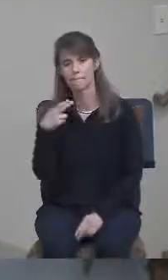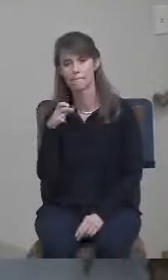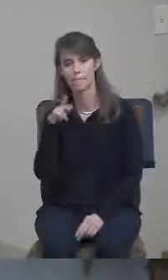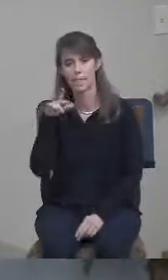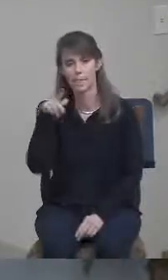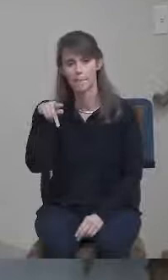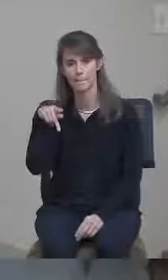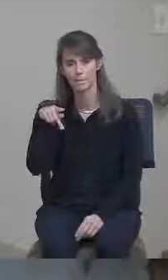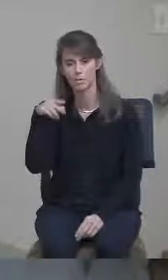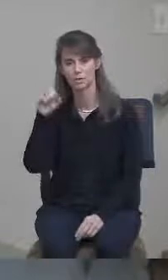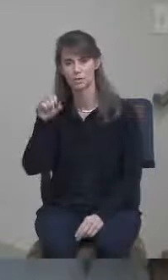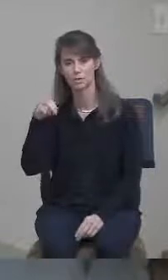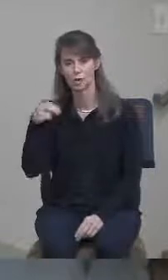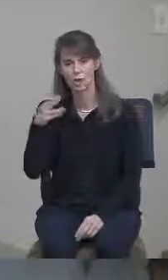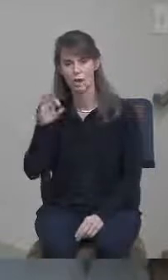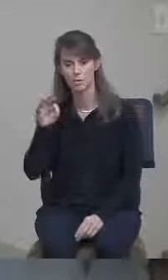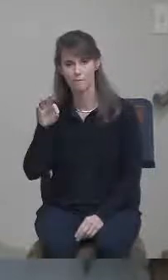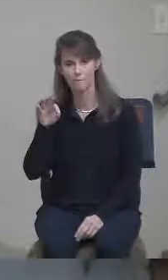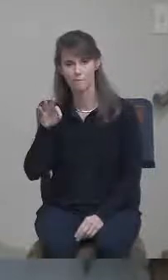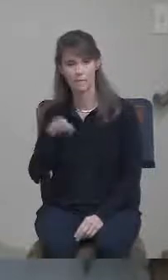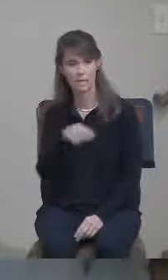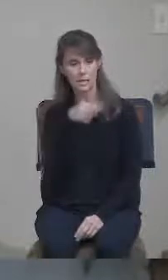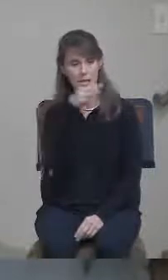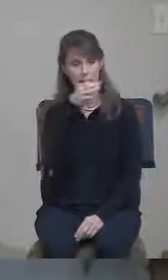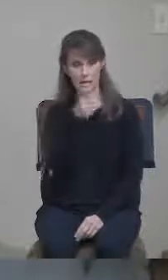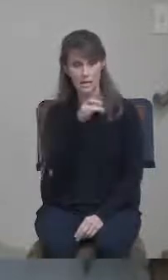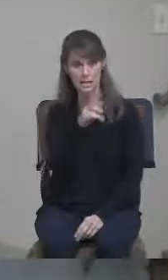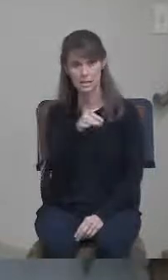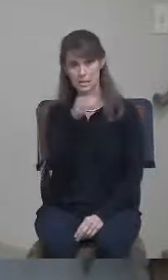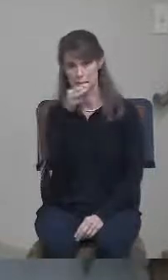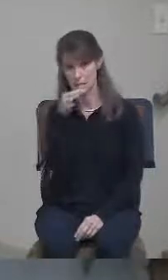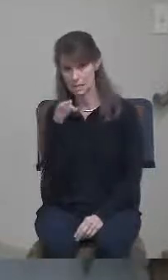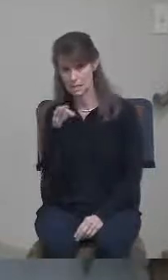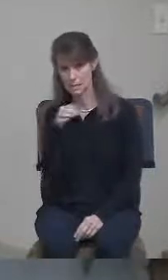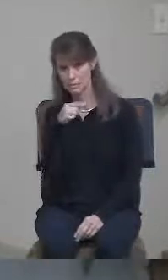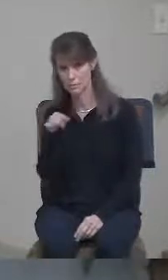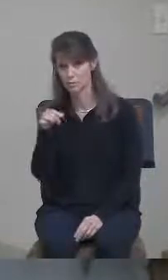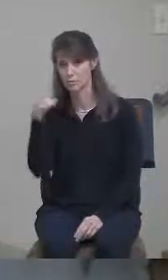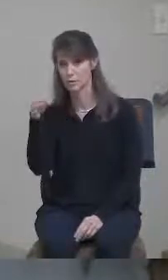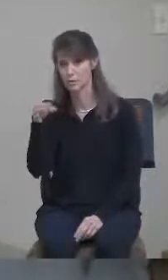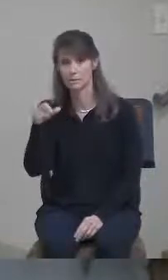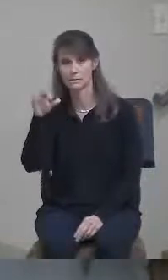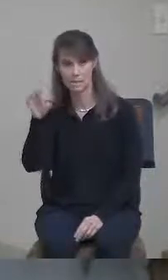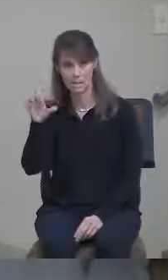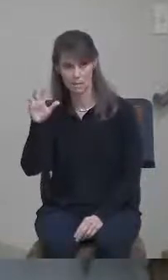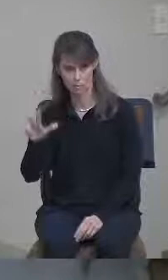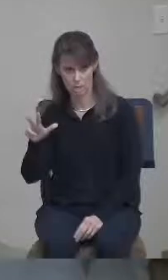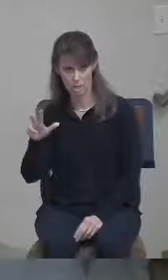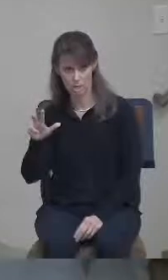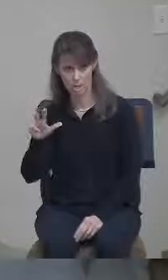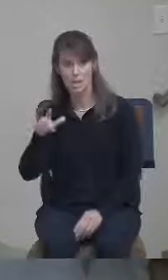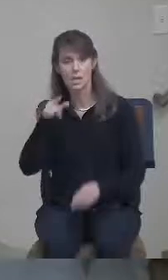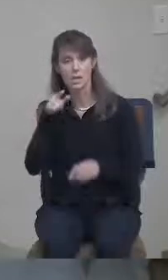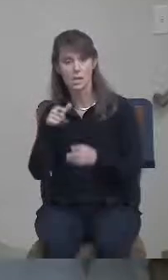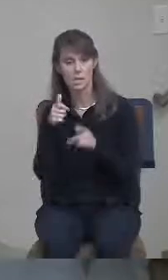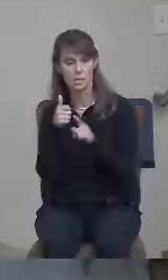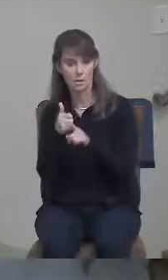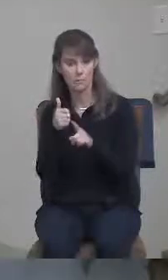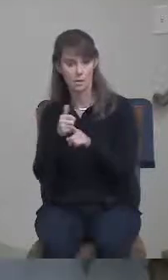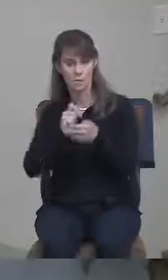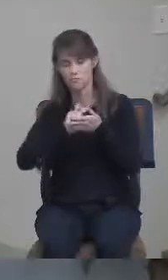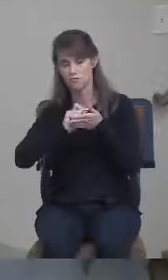He lived from 1819 to 1893. He was from Switzerland, and he wrote the history of the Christian